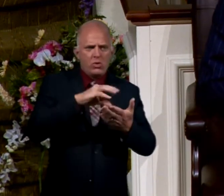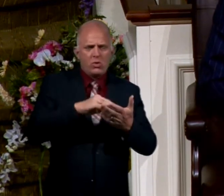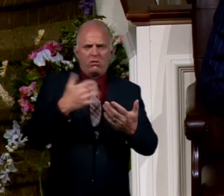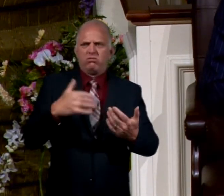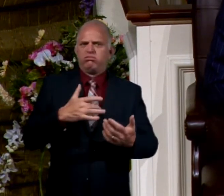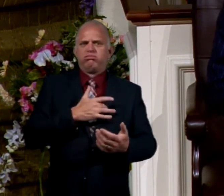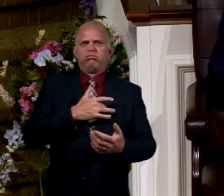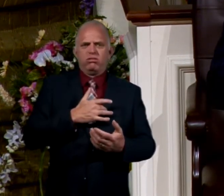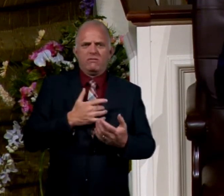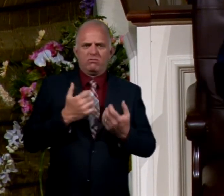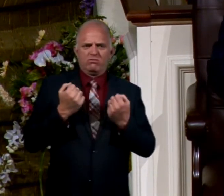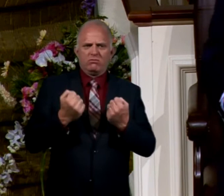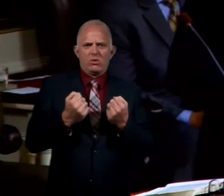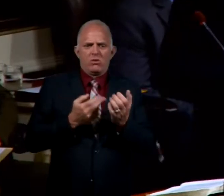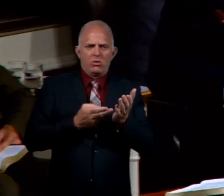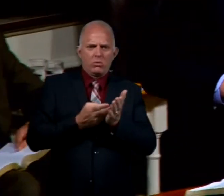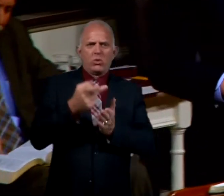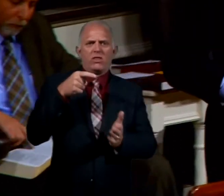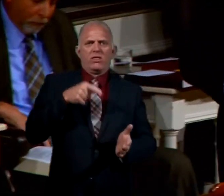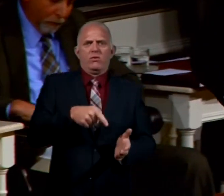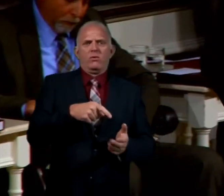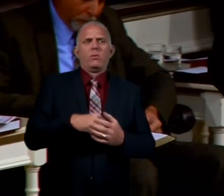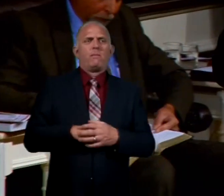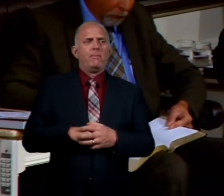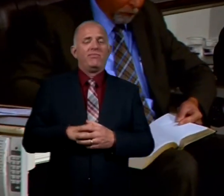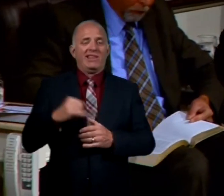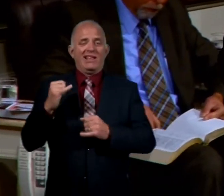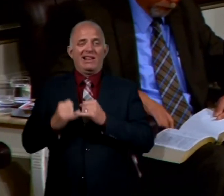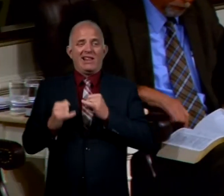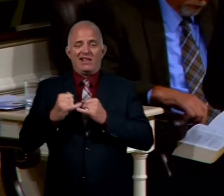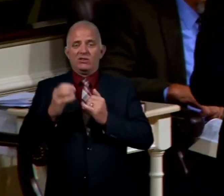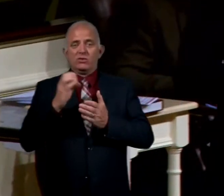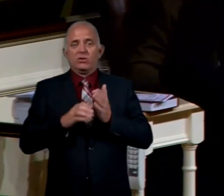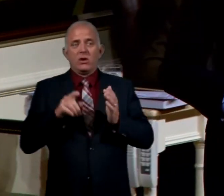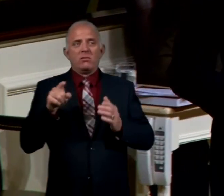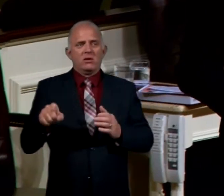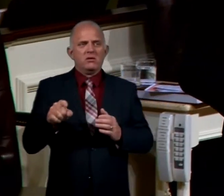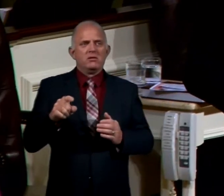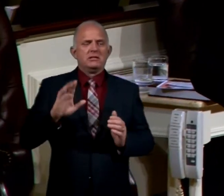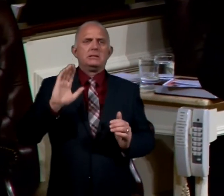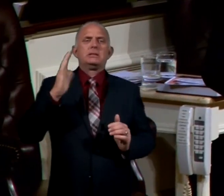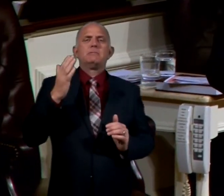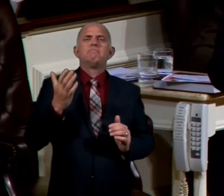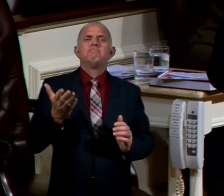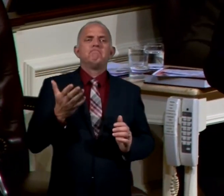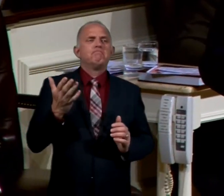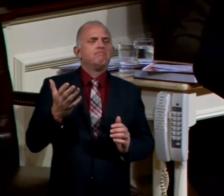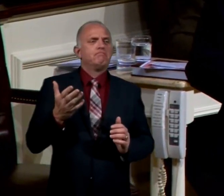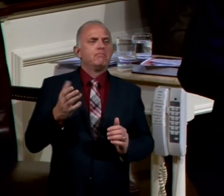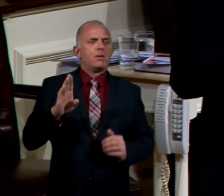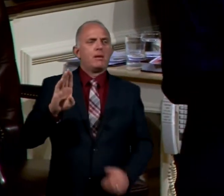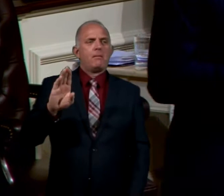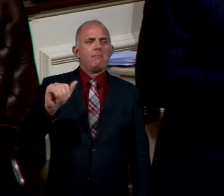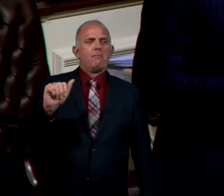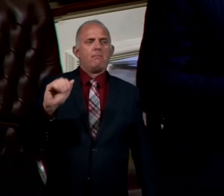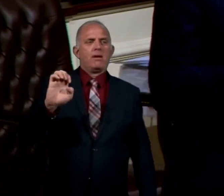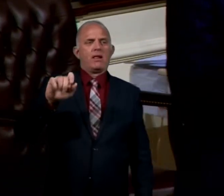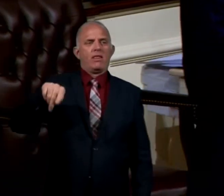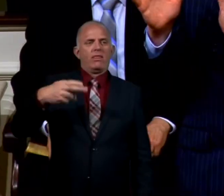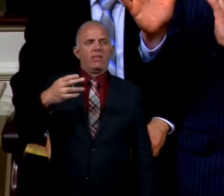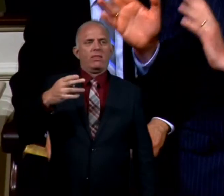there. But the last chapter seems to have been written by Bathsheba.